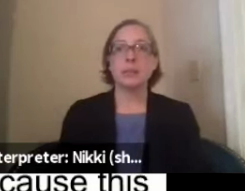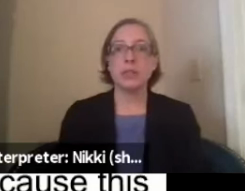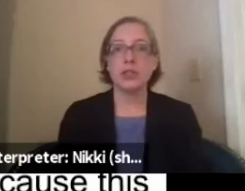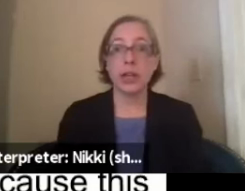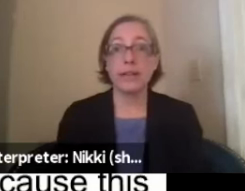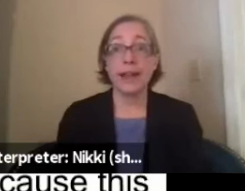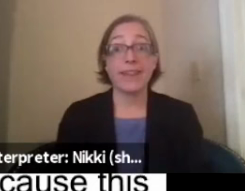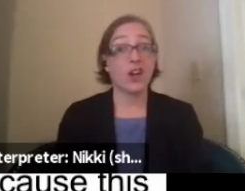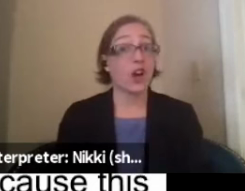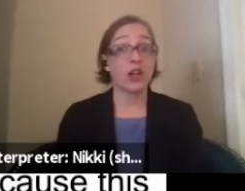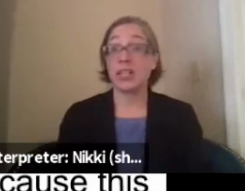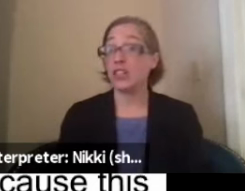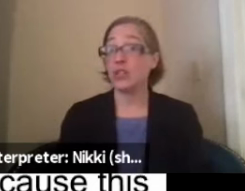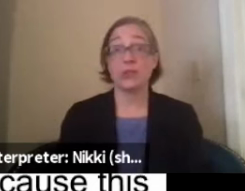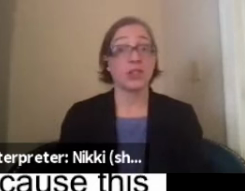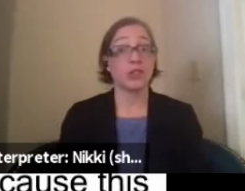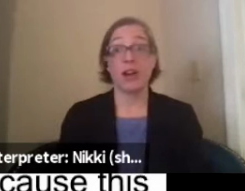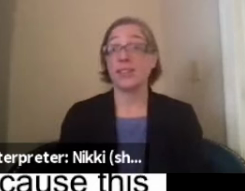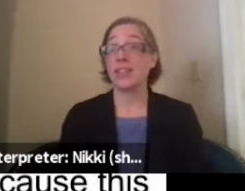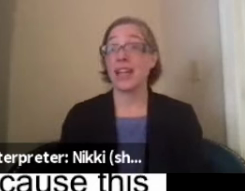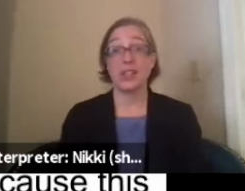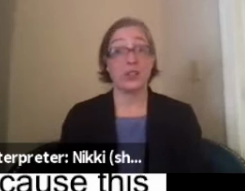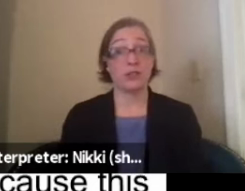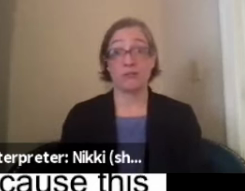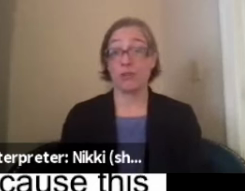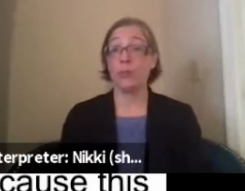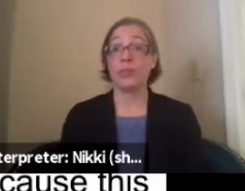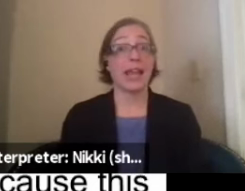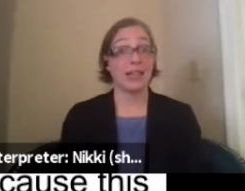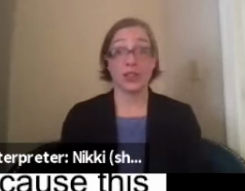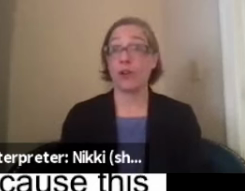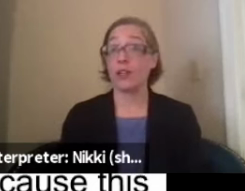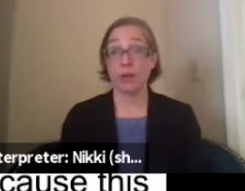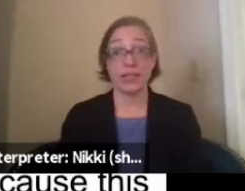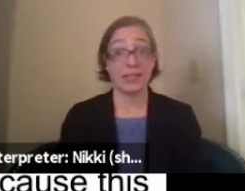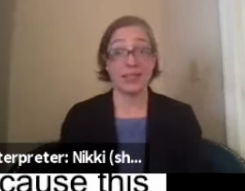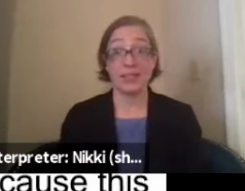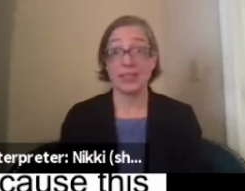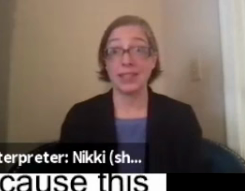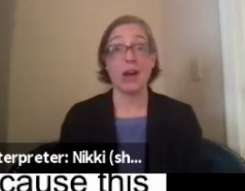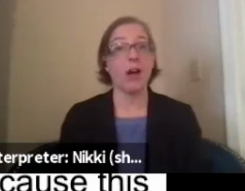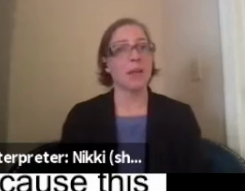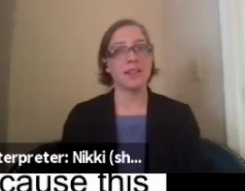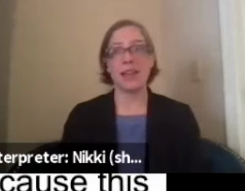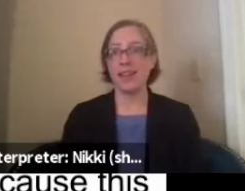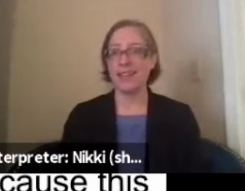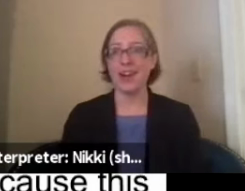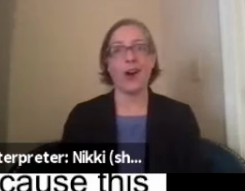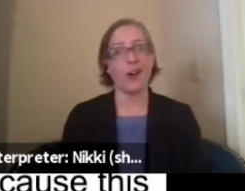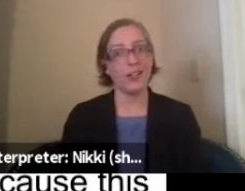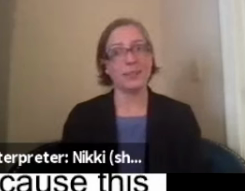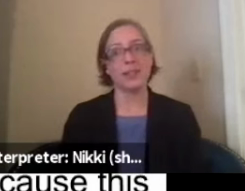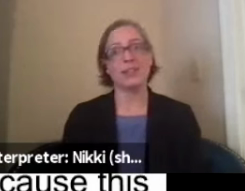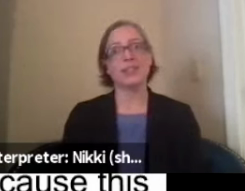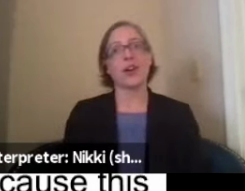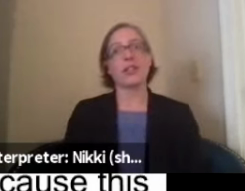to demonstrate that there are issues across age groups and across races. Now, I'm not saying that